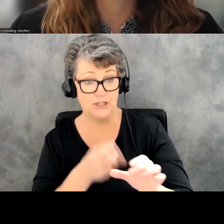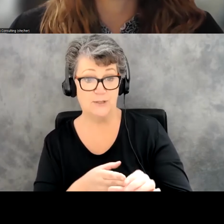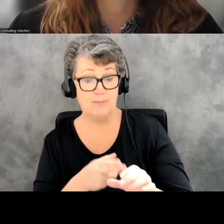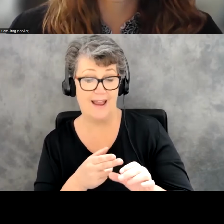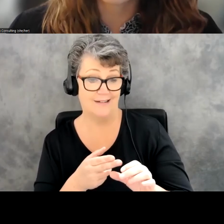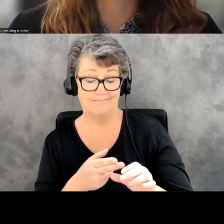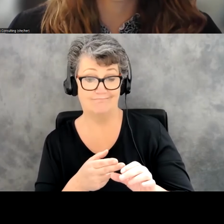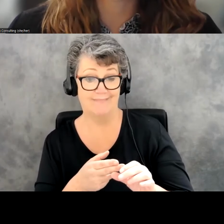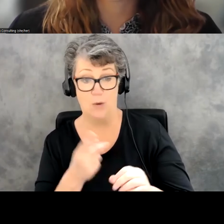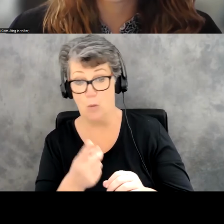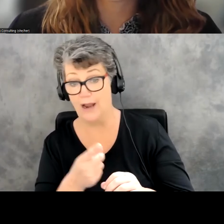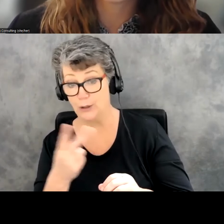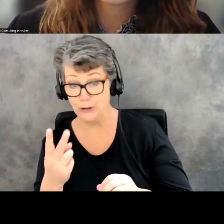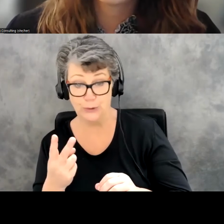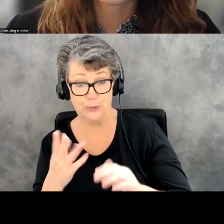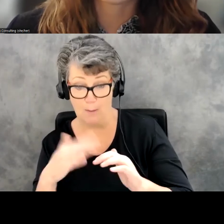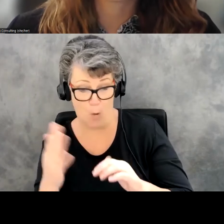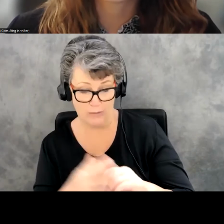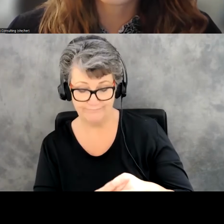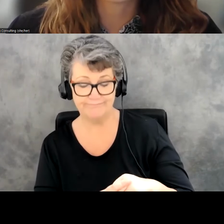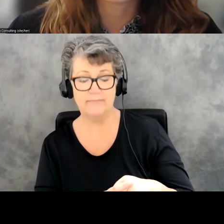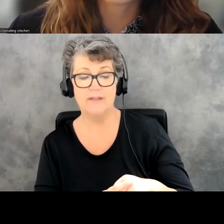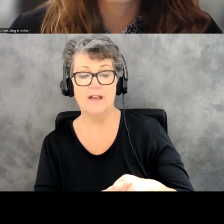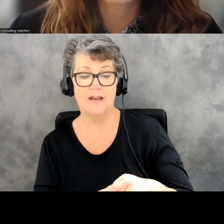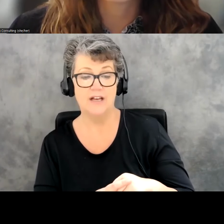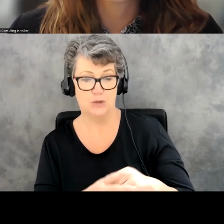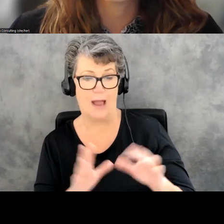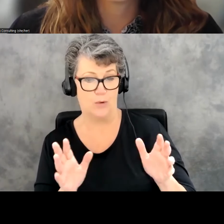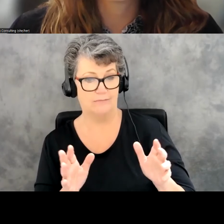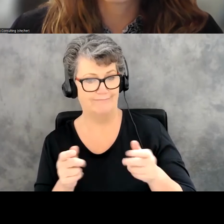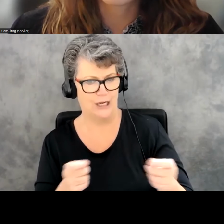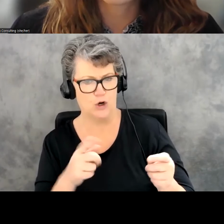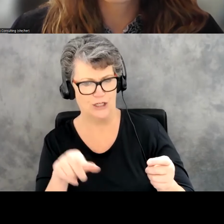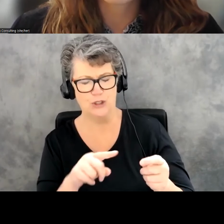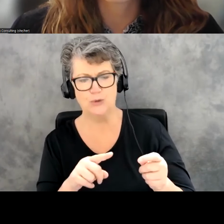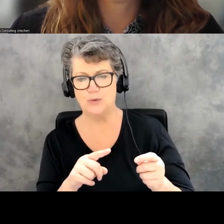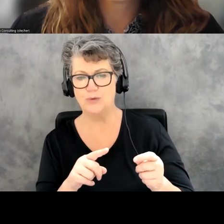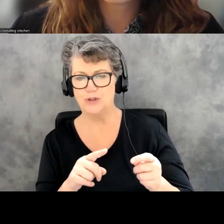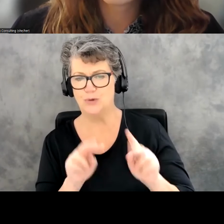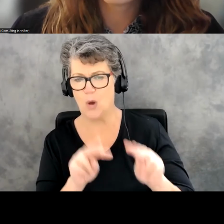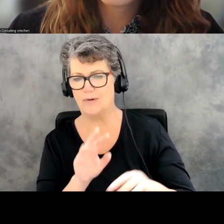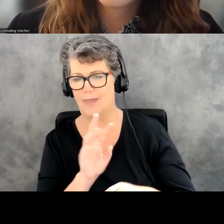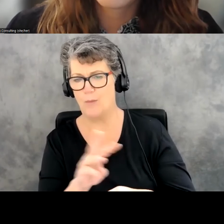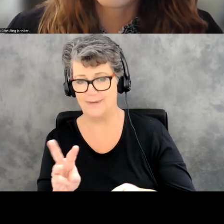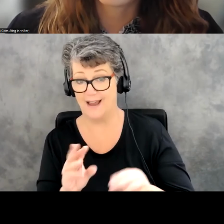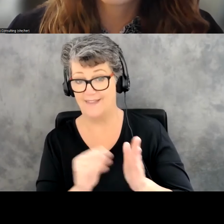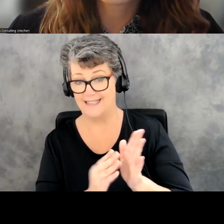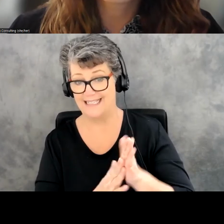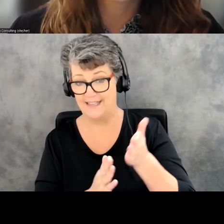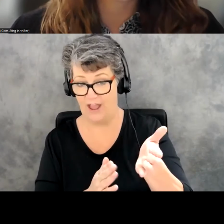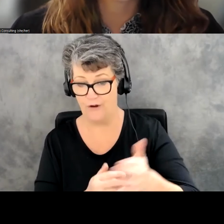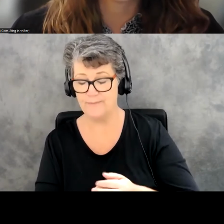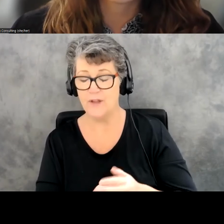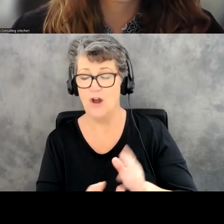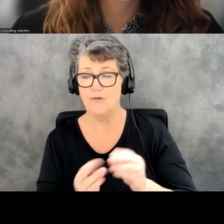one collaborative planning group. So I would encourage those to visit the website that is listed here for